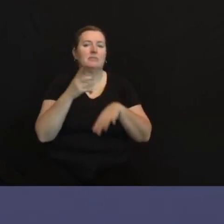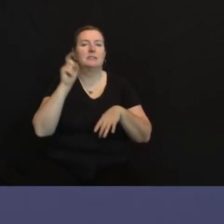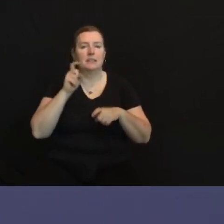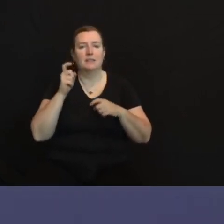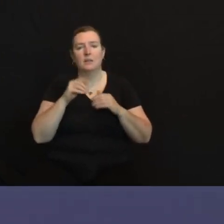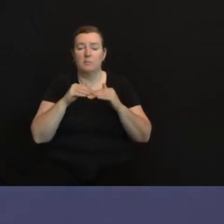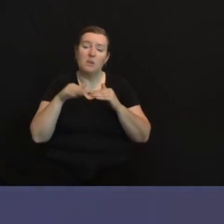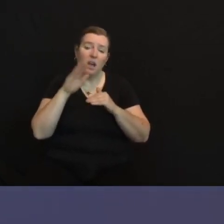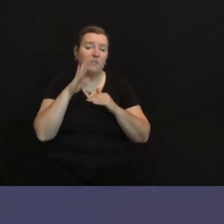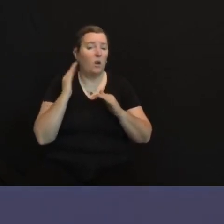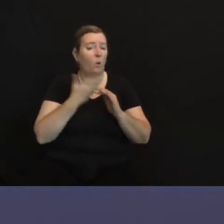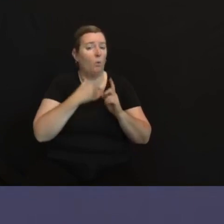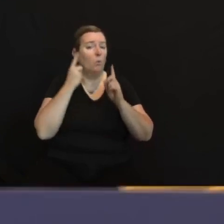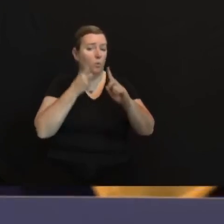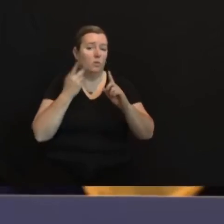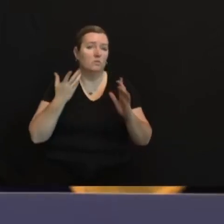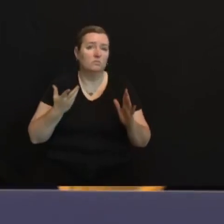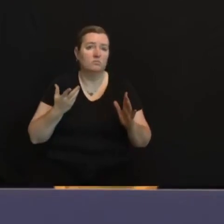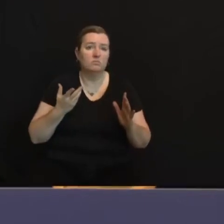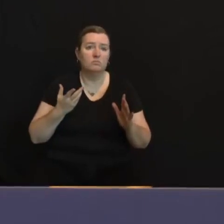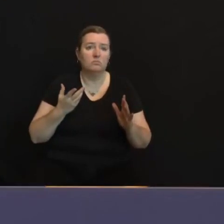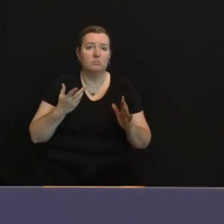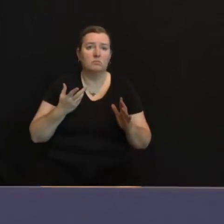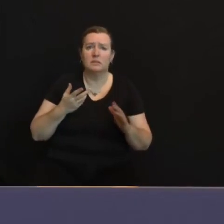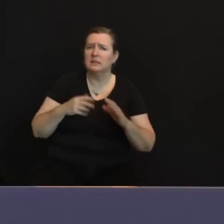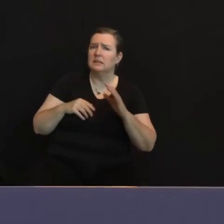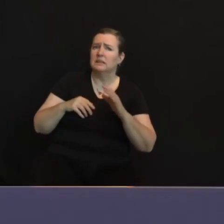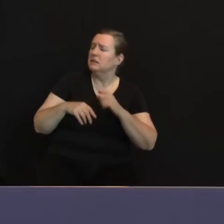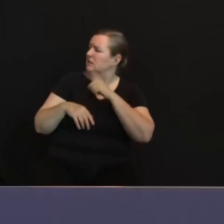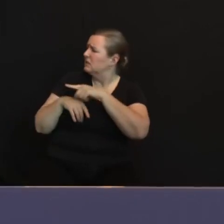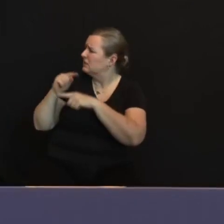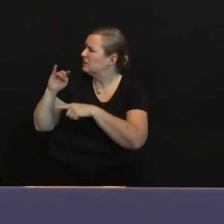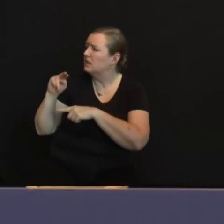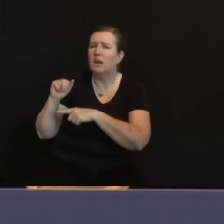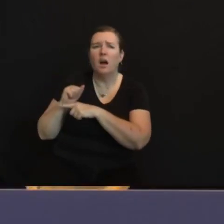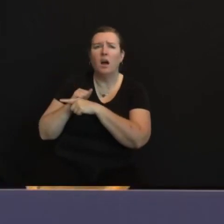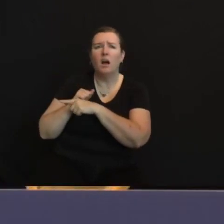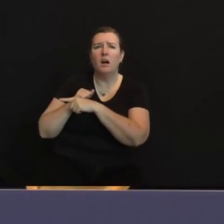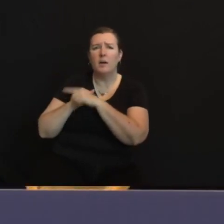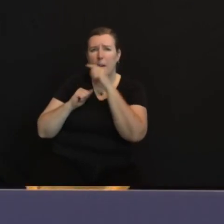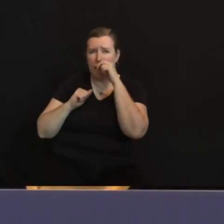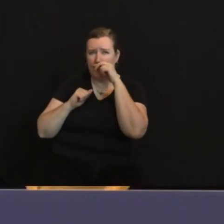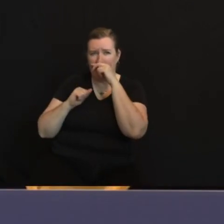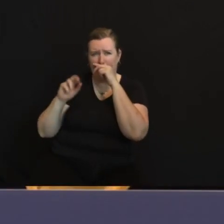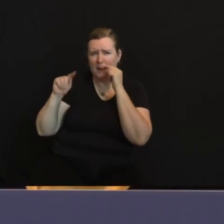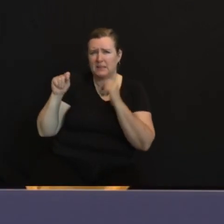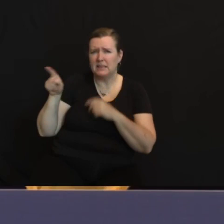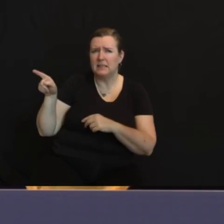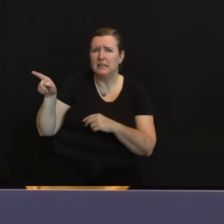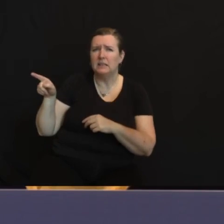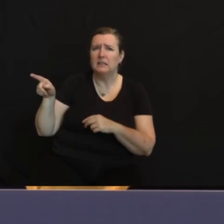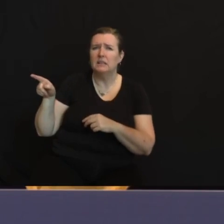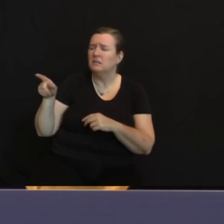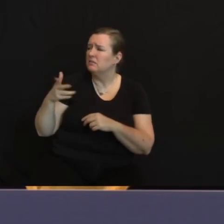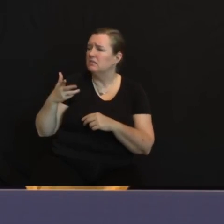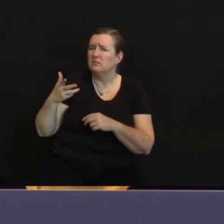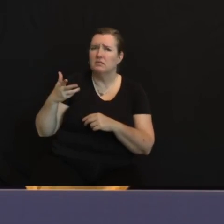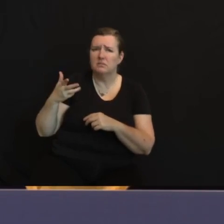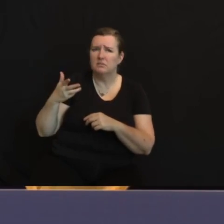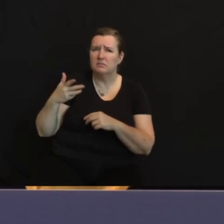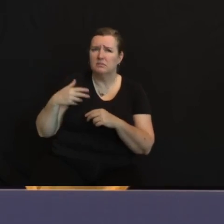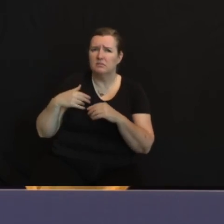Tina, can I ask you to come back to one sort of the Rubik's Cube of RT, which is really not meaningfully coming down from